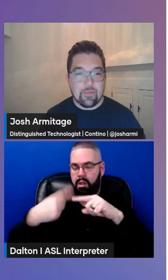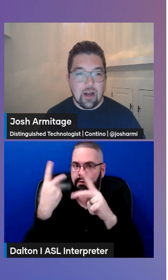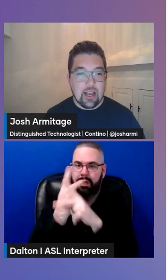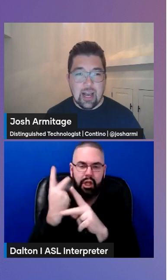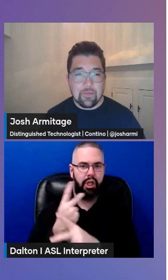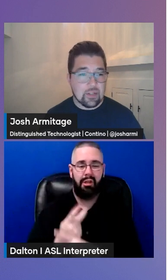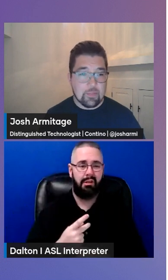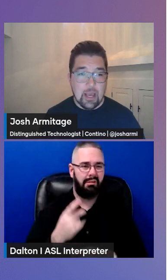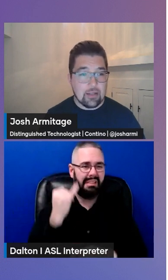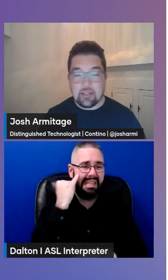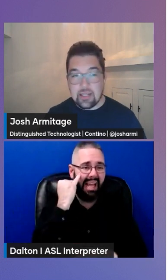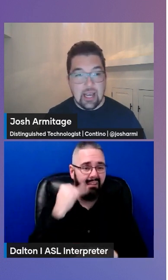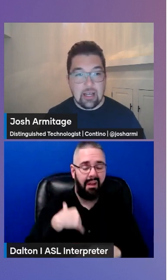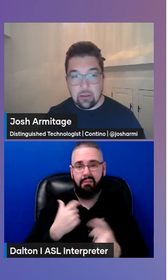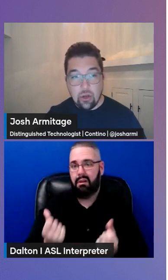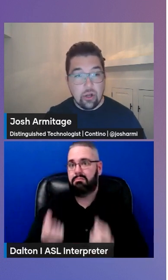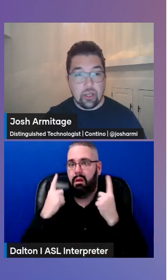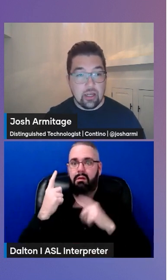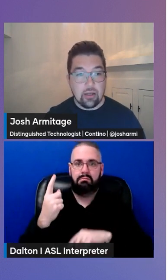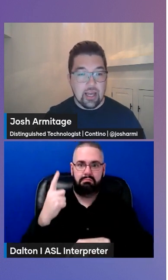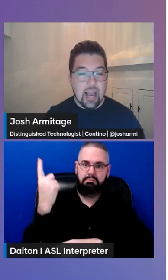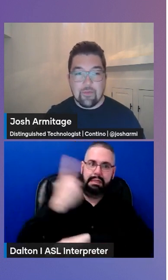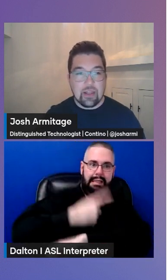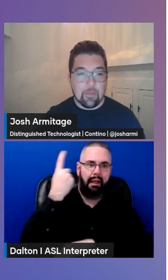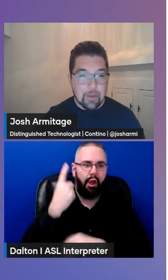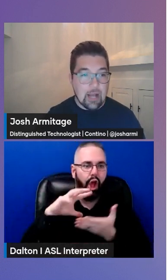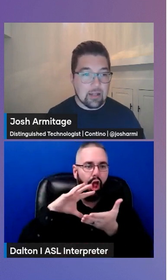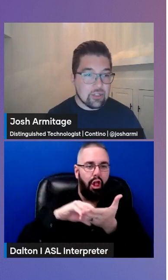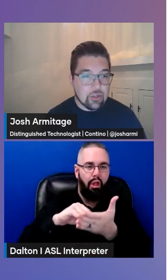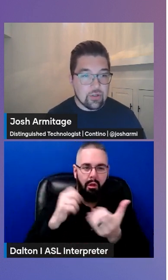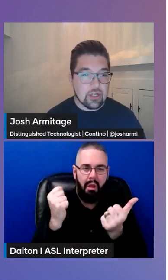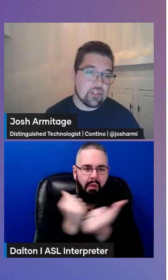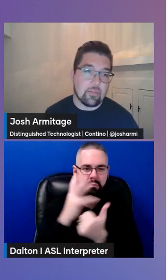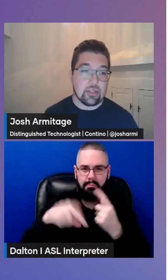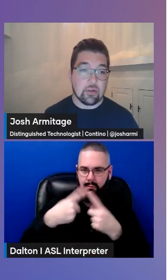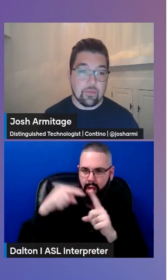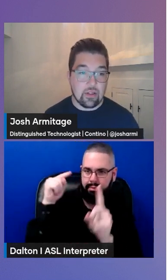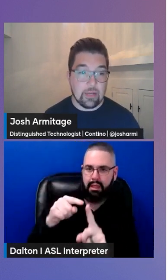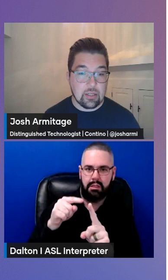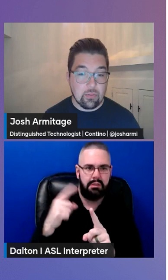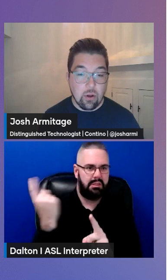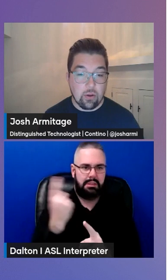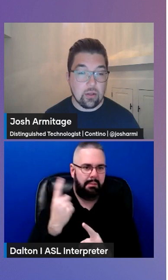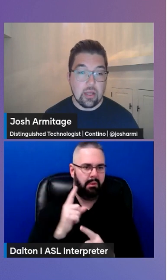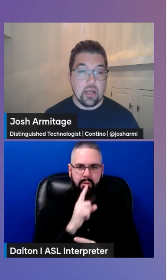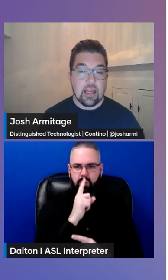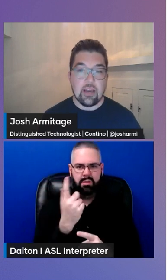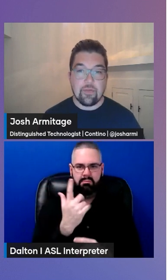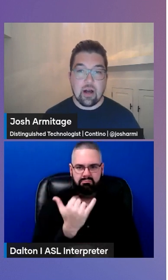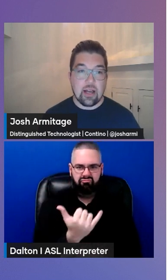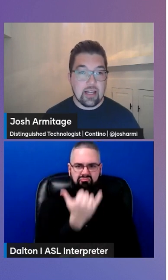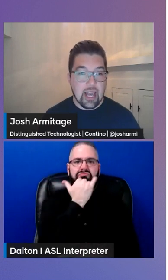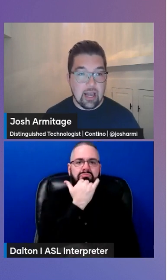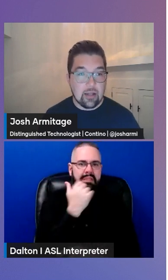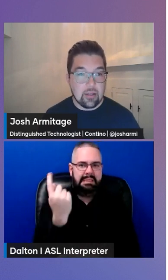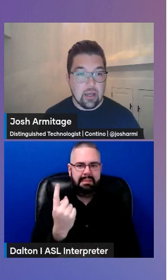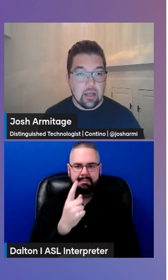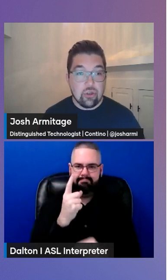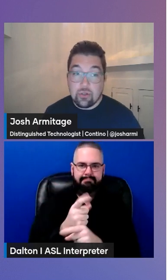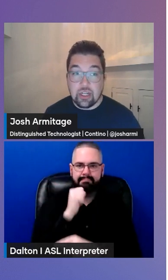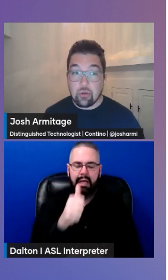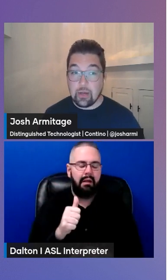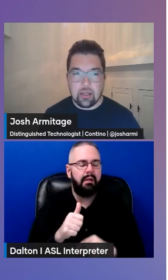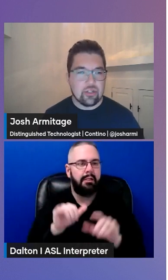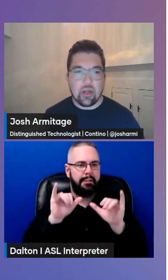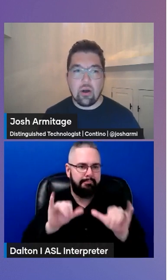module, if I have to spend a day learning everything about it to use it, something's gone fundamentally wrong. If I can